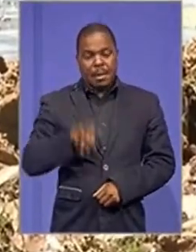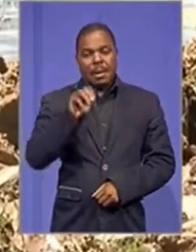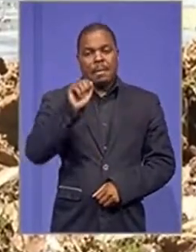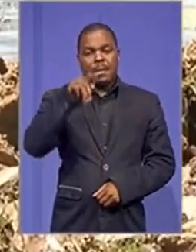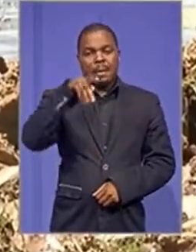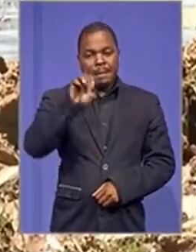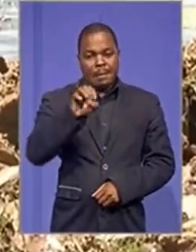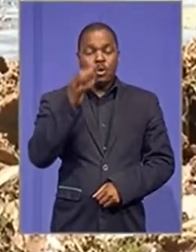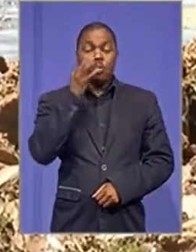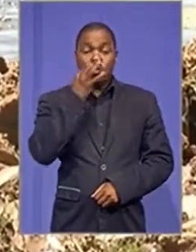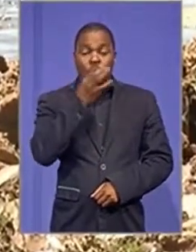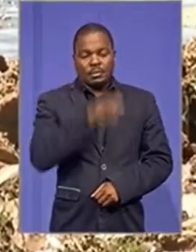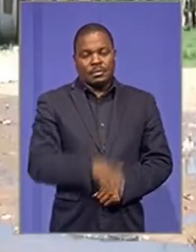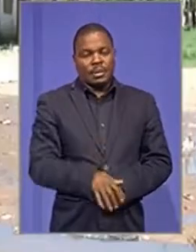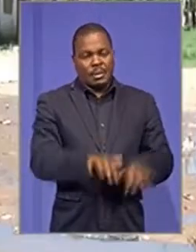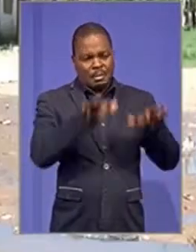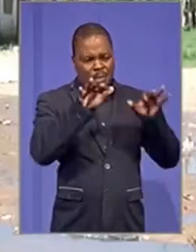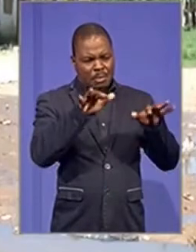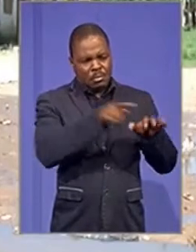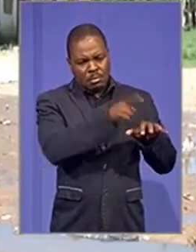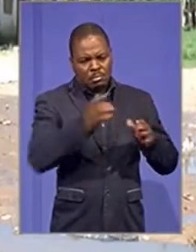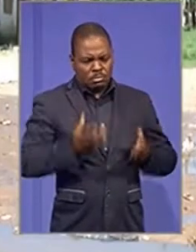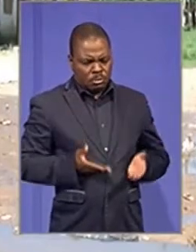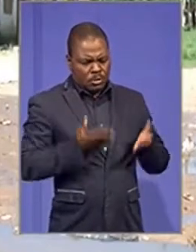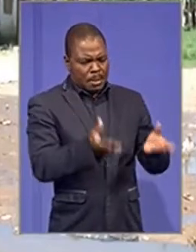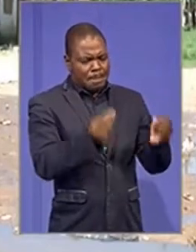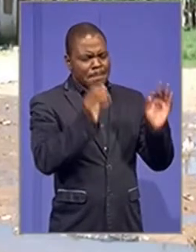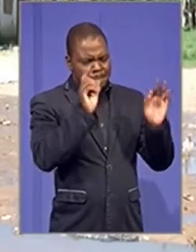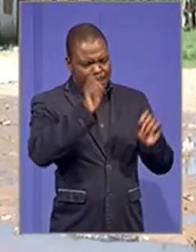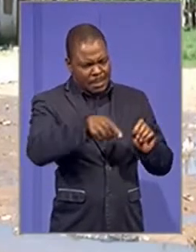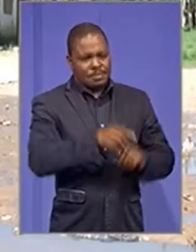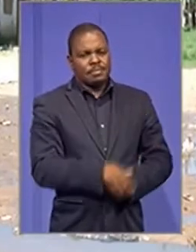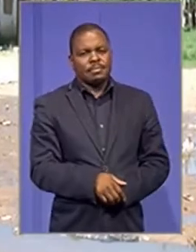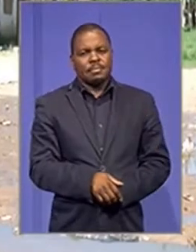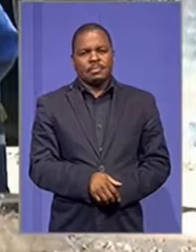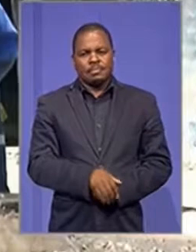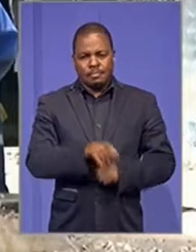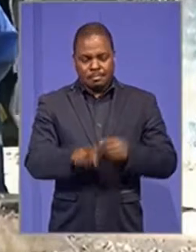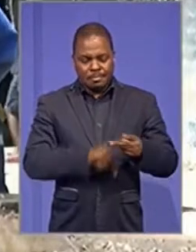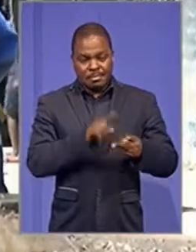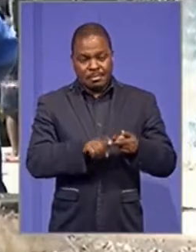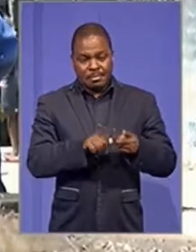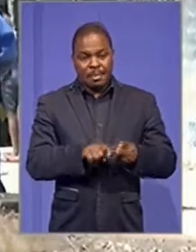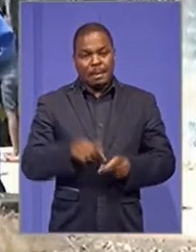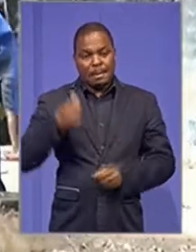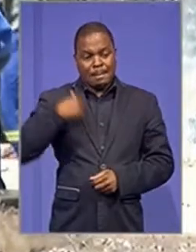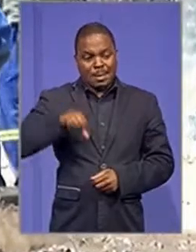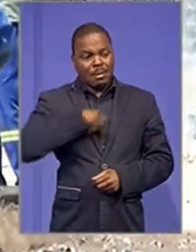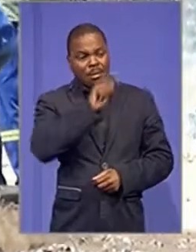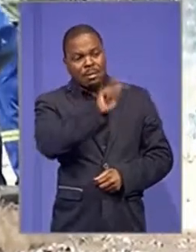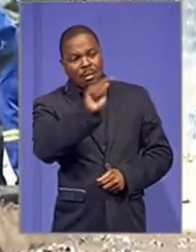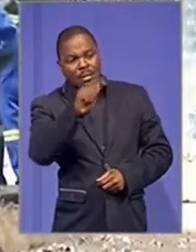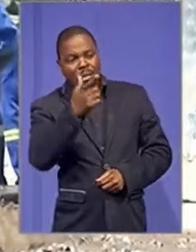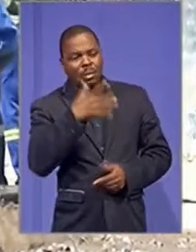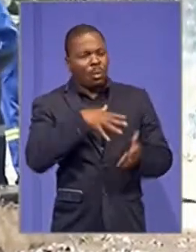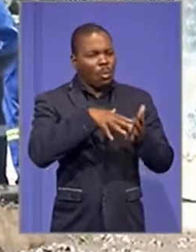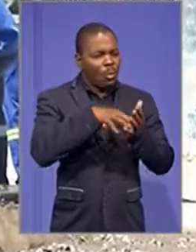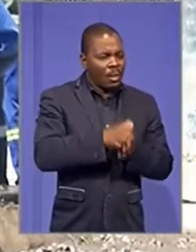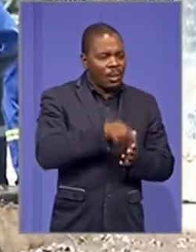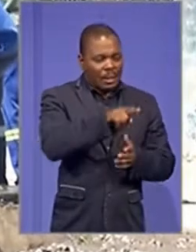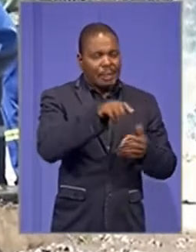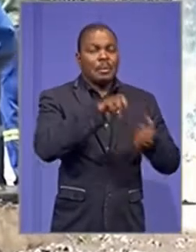ba swanelwa ke go amogela kabo ya ditirelo ya maleba. Go sa lebjalo, maemo a mebasepala ye e fokolago ke tlhoba